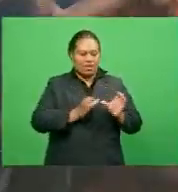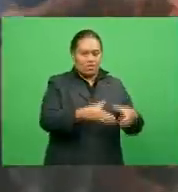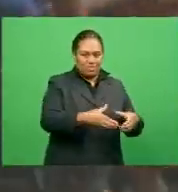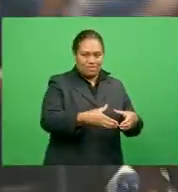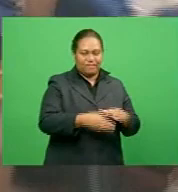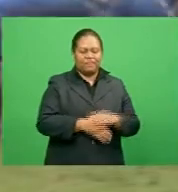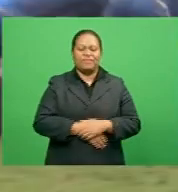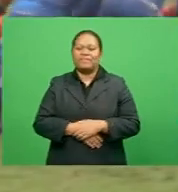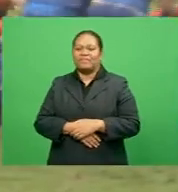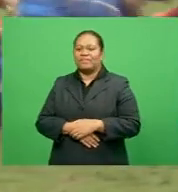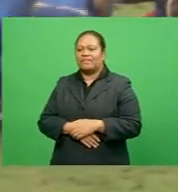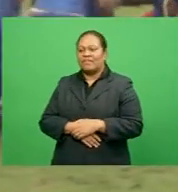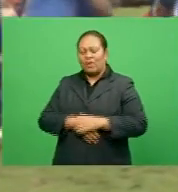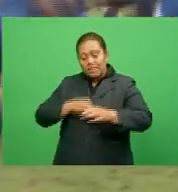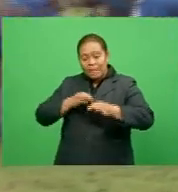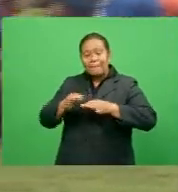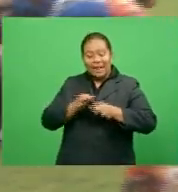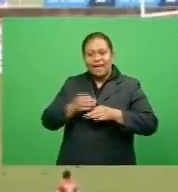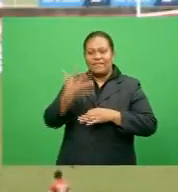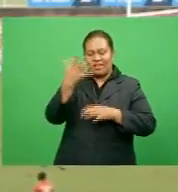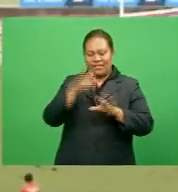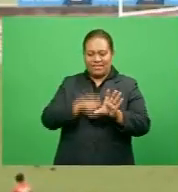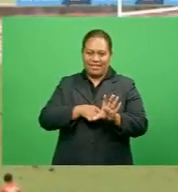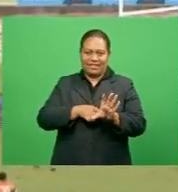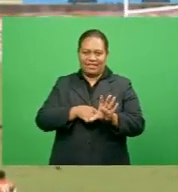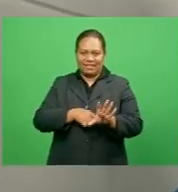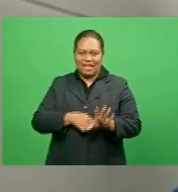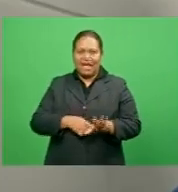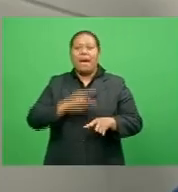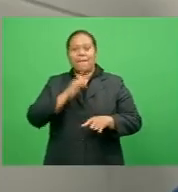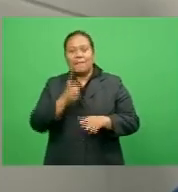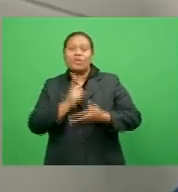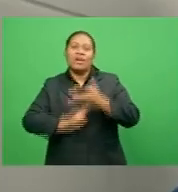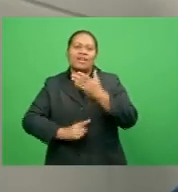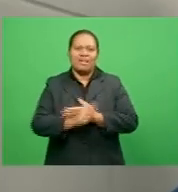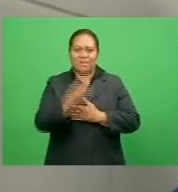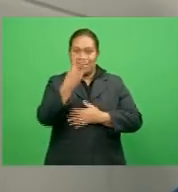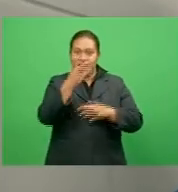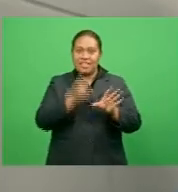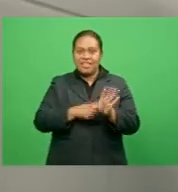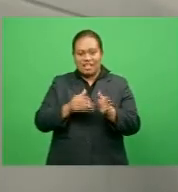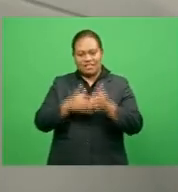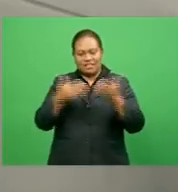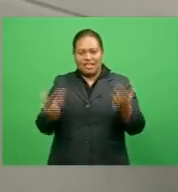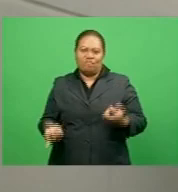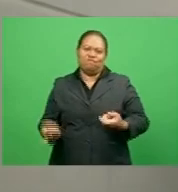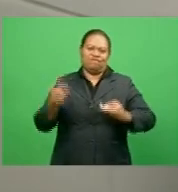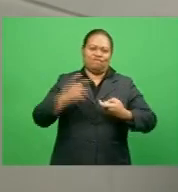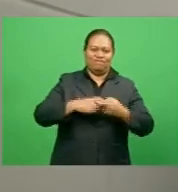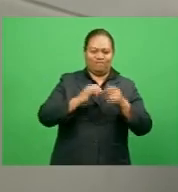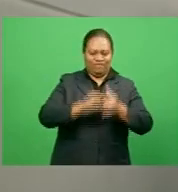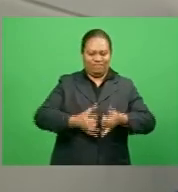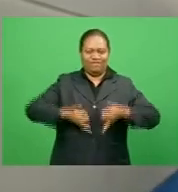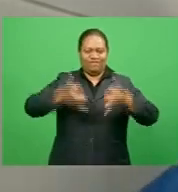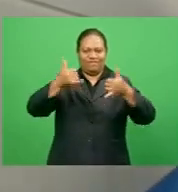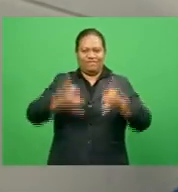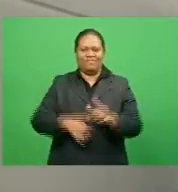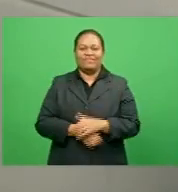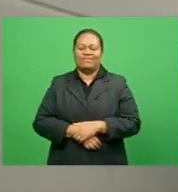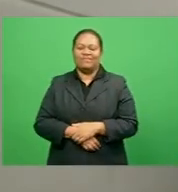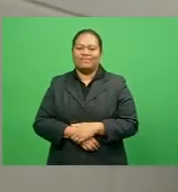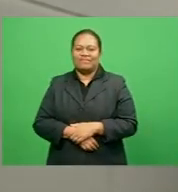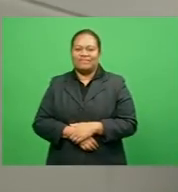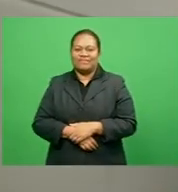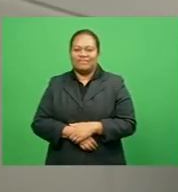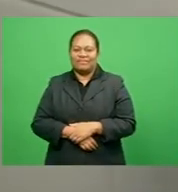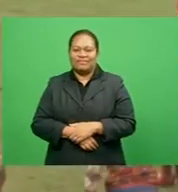So, and the plan was for 5 years, you know. But within 3 years we came up to the major union or the Skipper Cup.